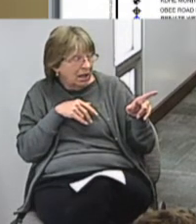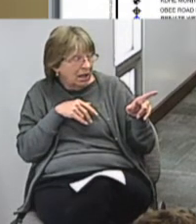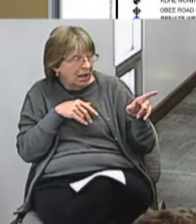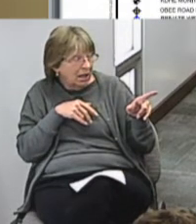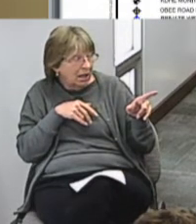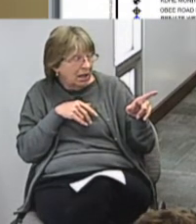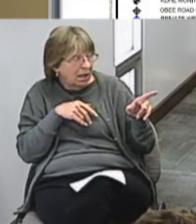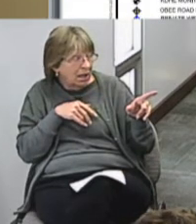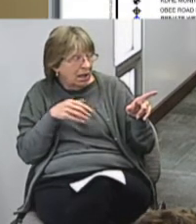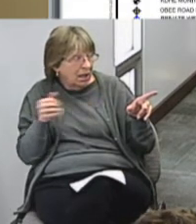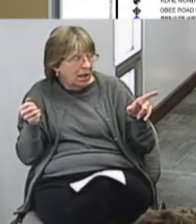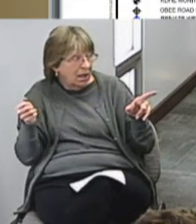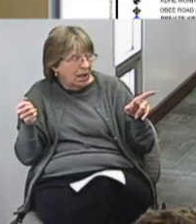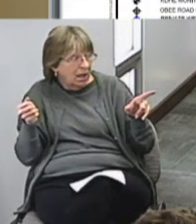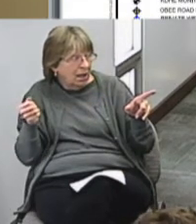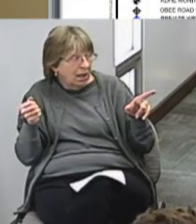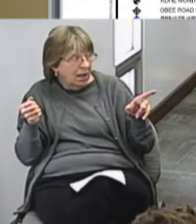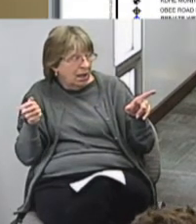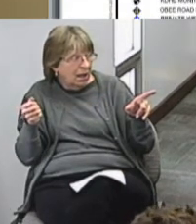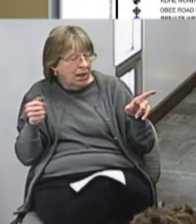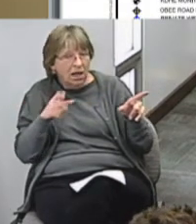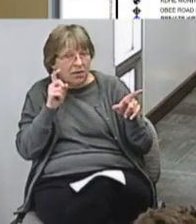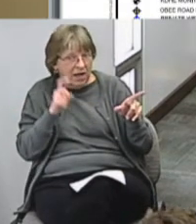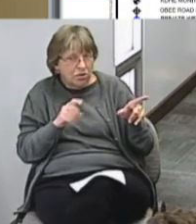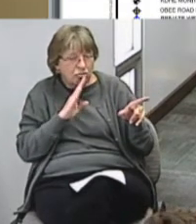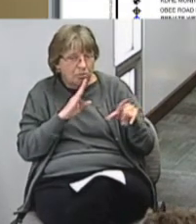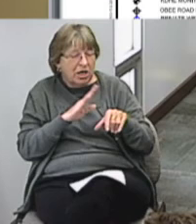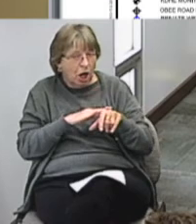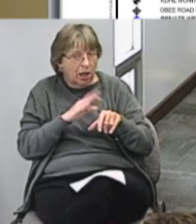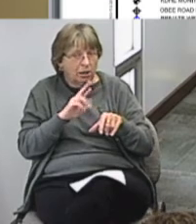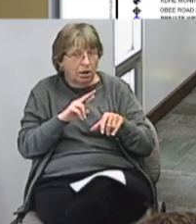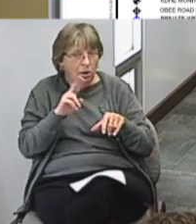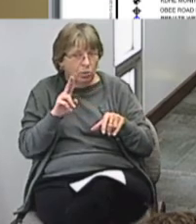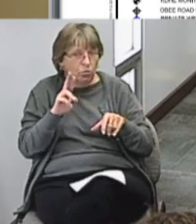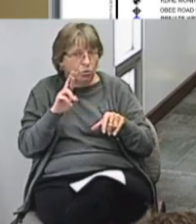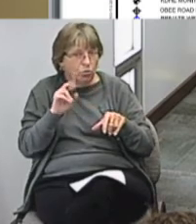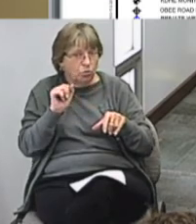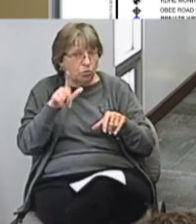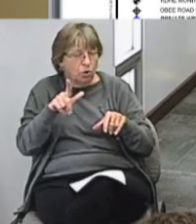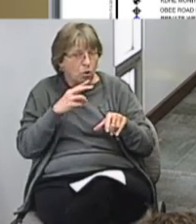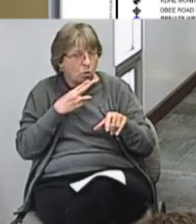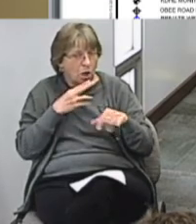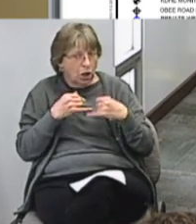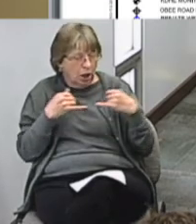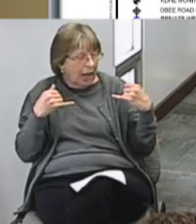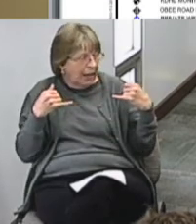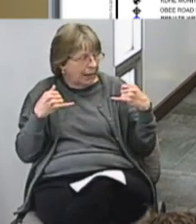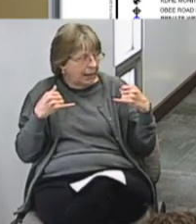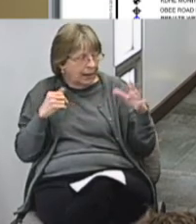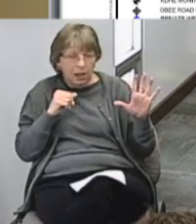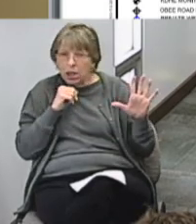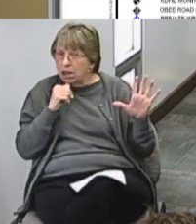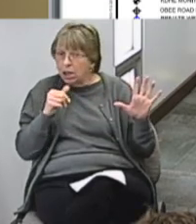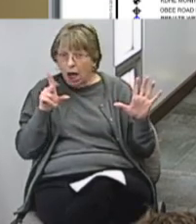domestic. they should rural be on water the rural service. water district Oh, okay. water line, Got you. not a domestic well.